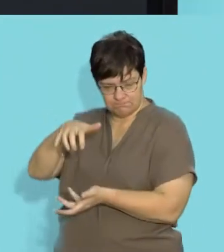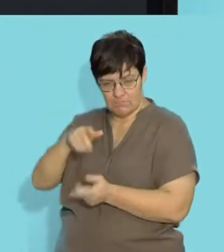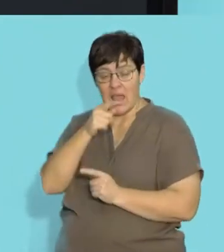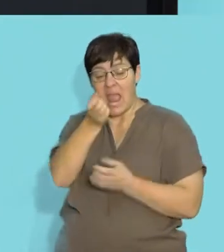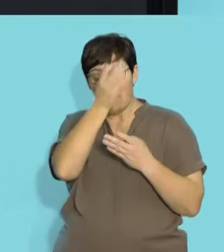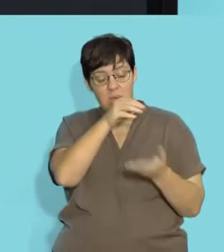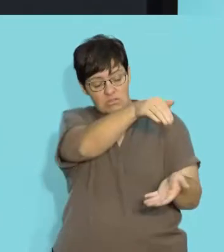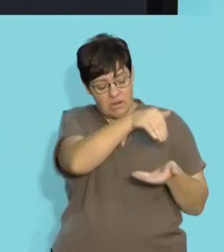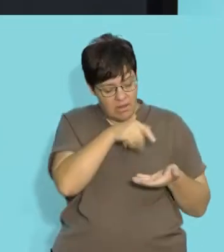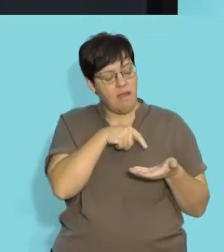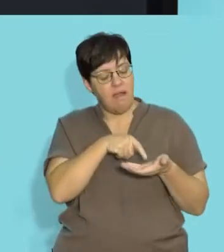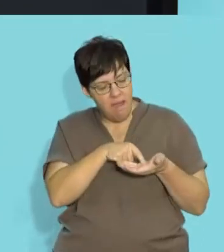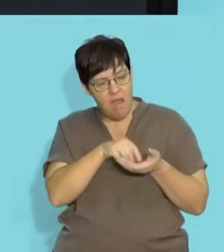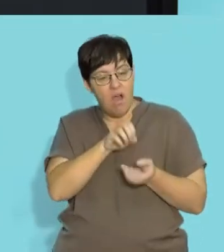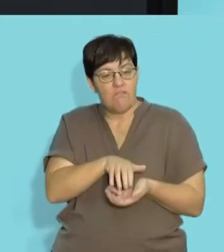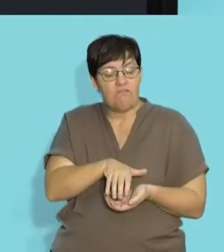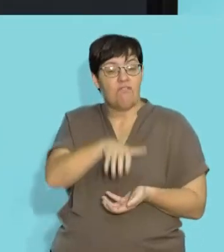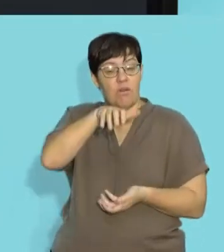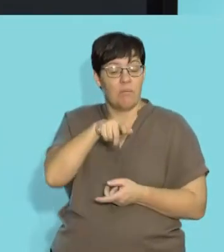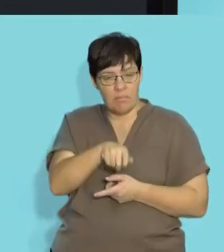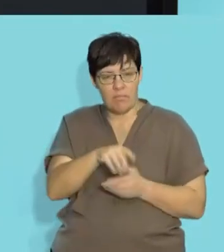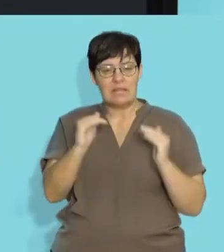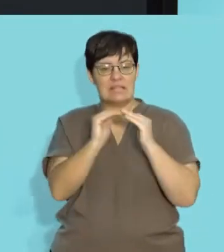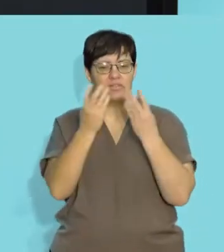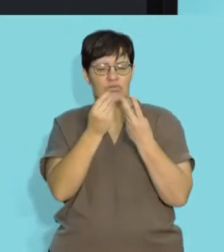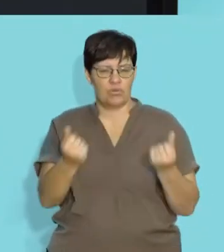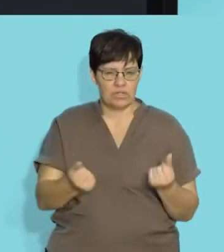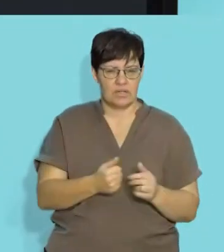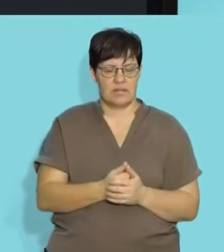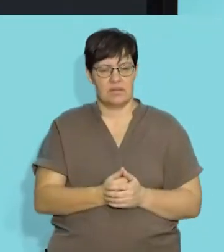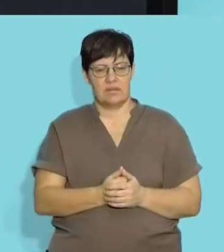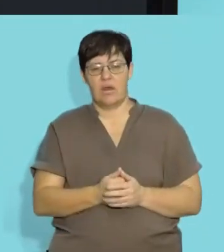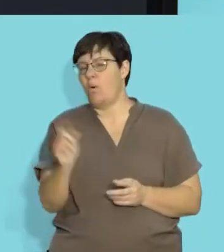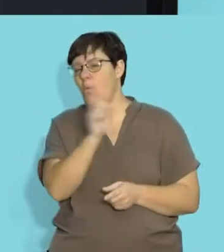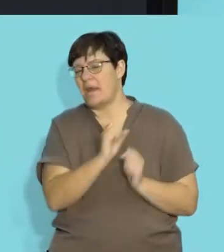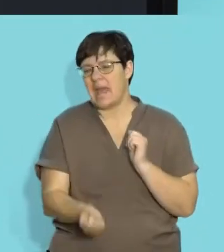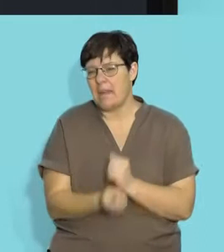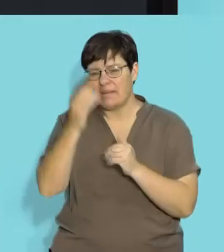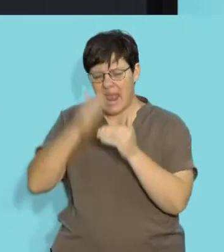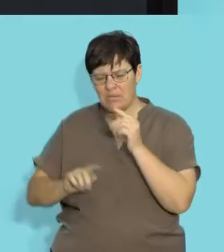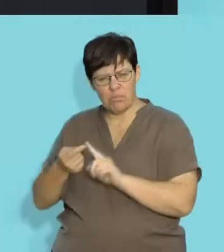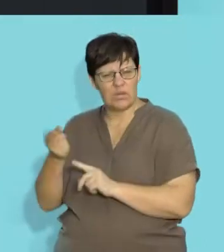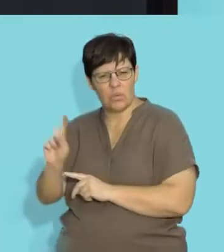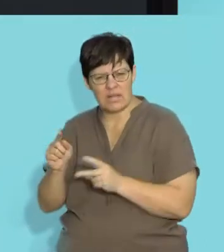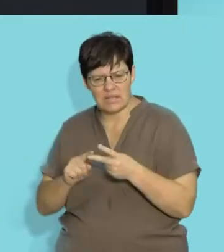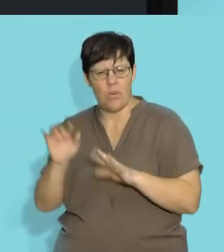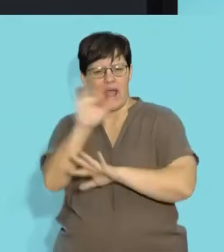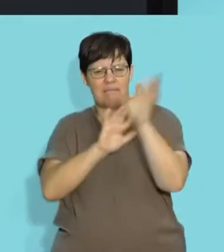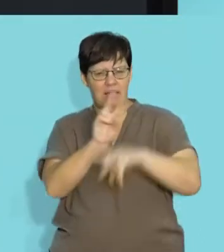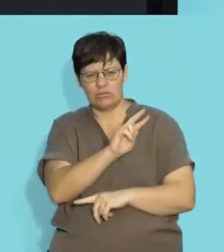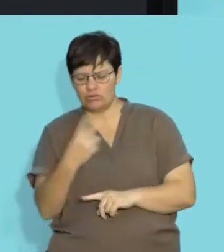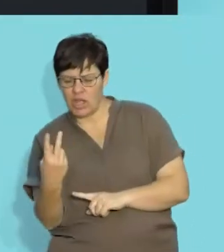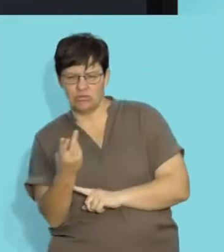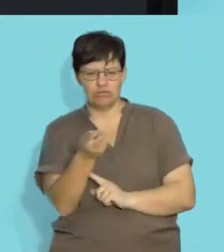in terms of the volume of the standard solution, what happened at the end point in terms of the color change. Now we have to do